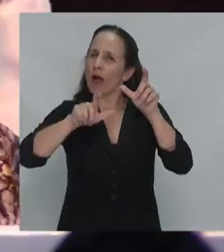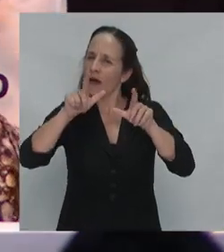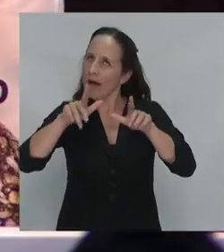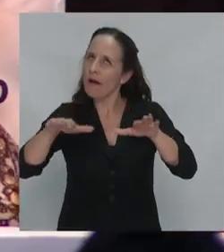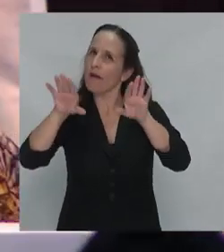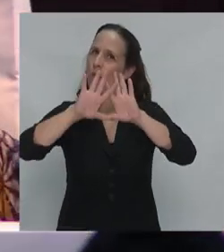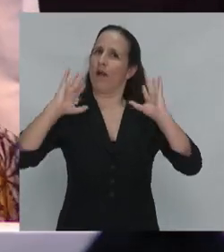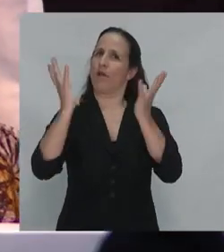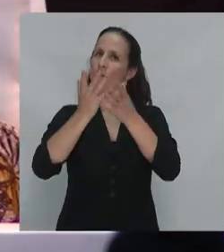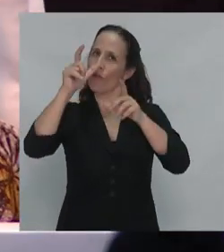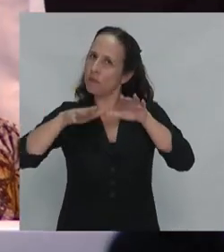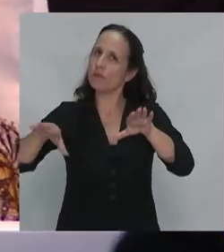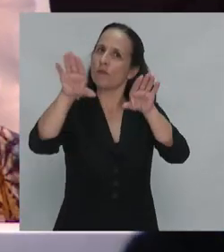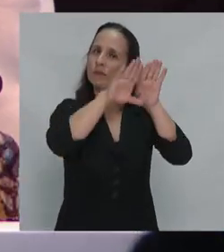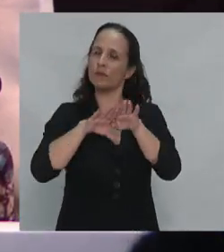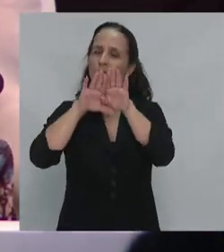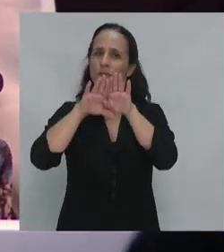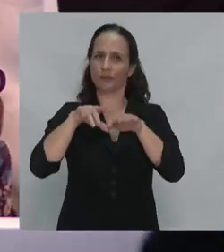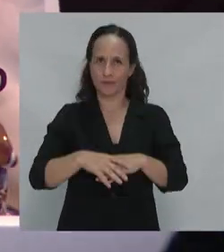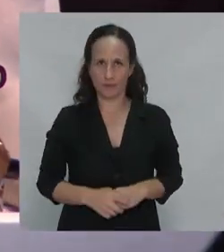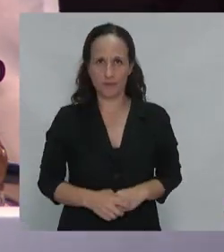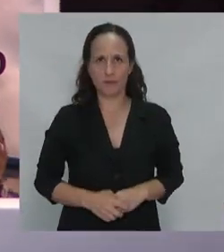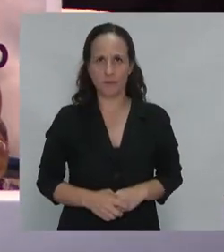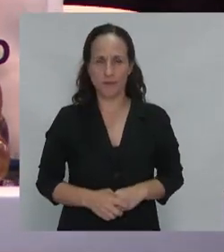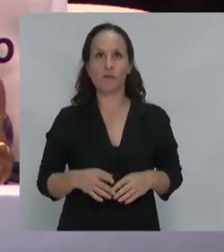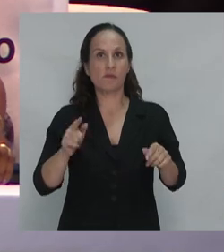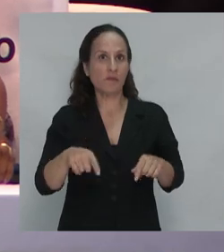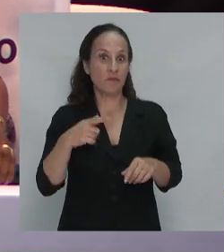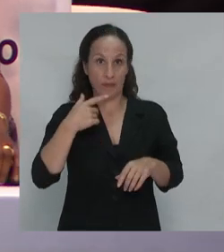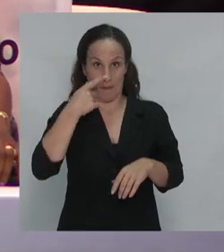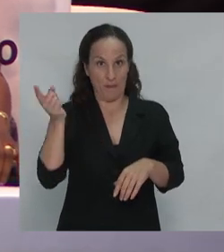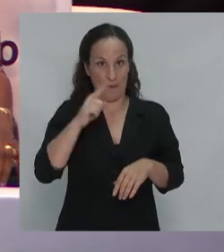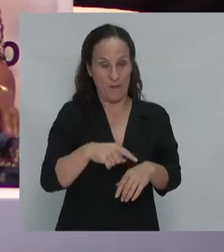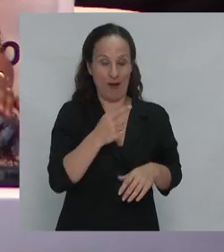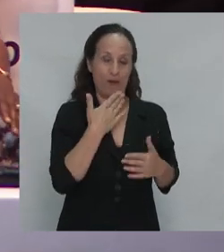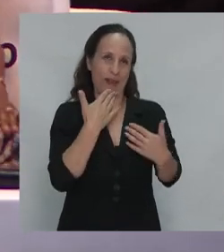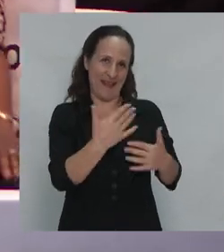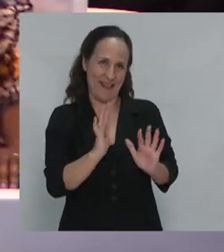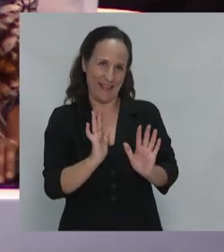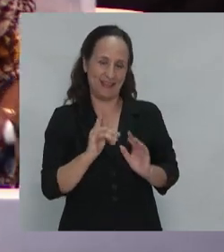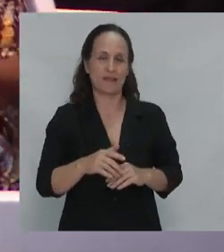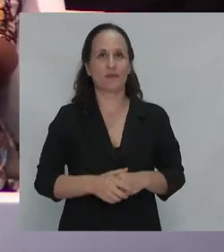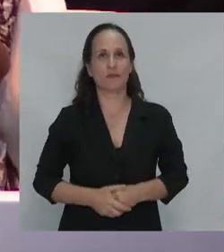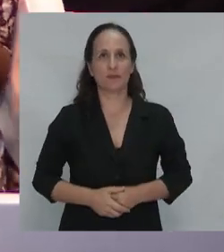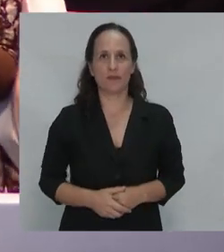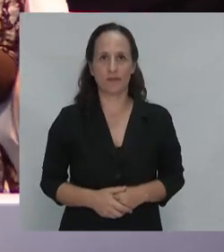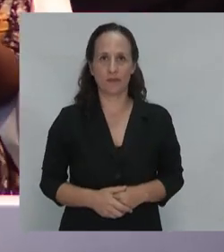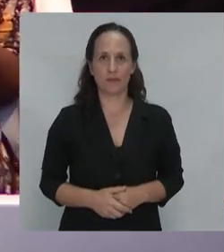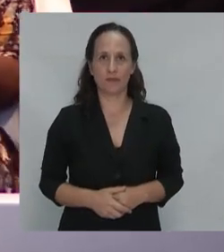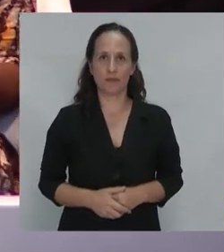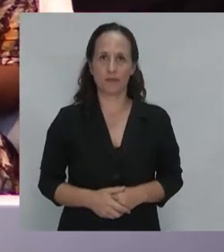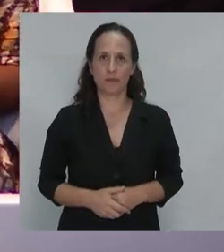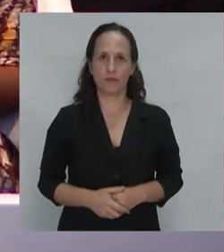En un ratito voy a estar volviendo para despedirlas y agradecerles por lo que nos van a prestar ahora. Muchas gracias.